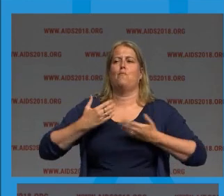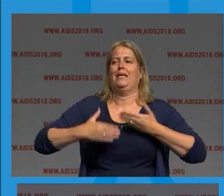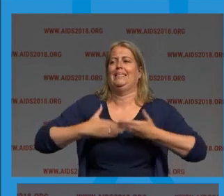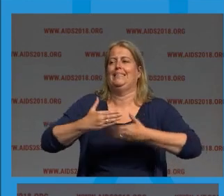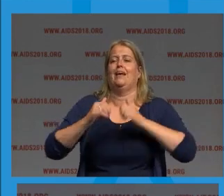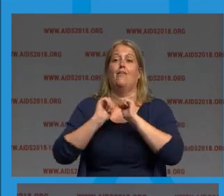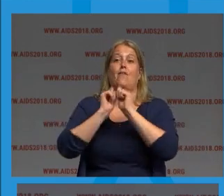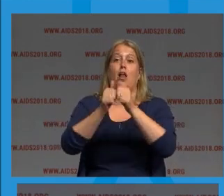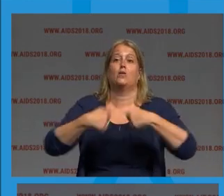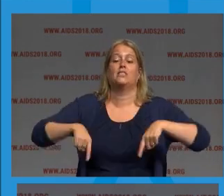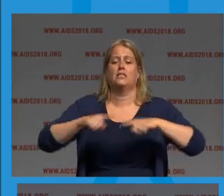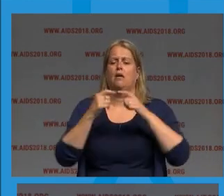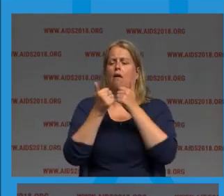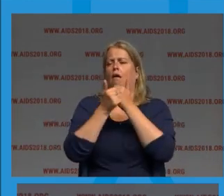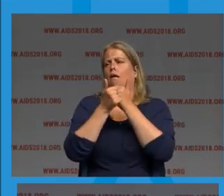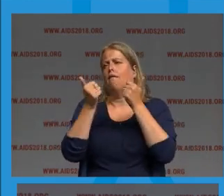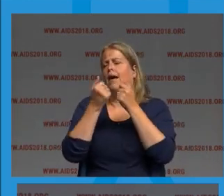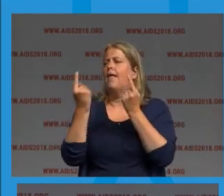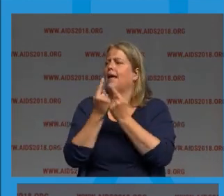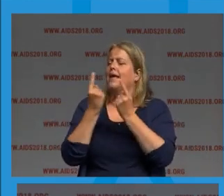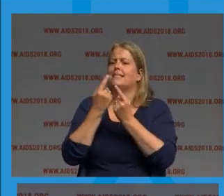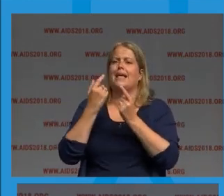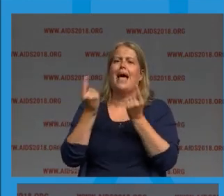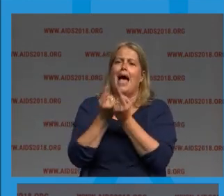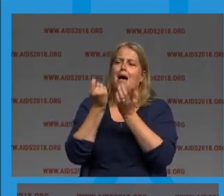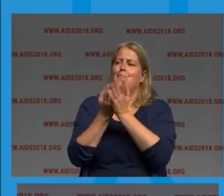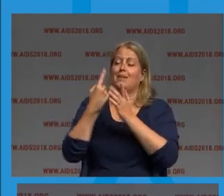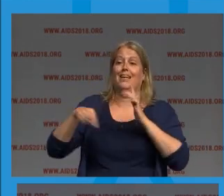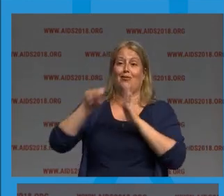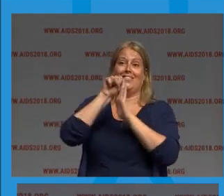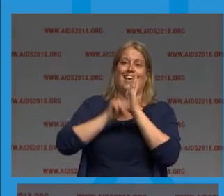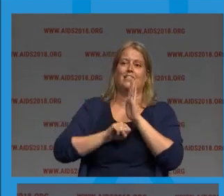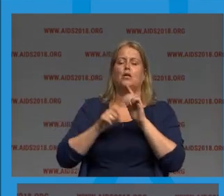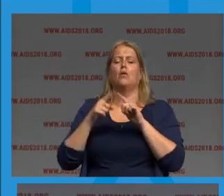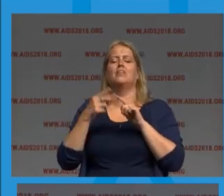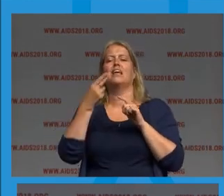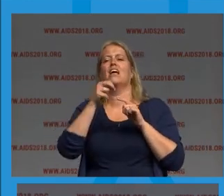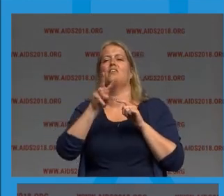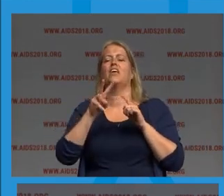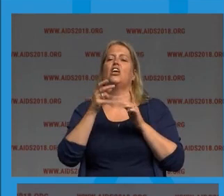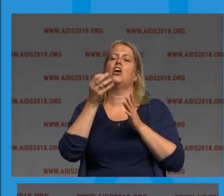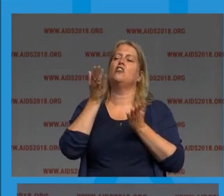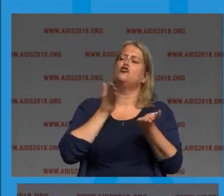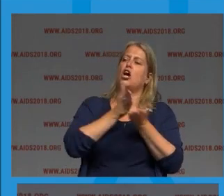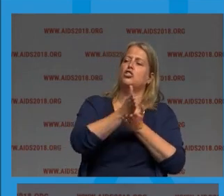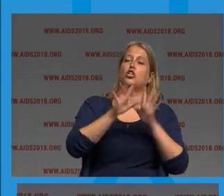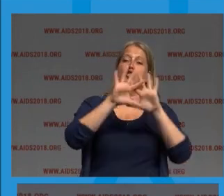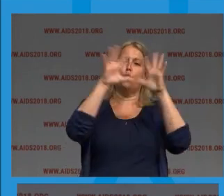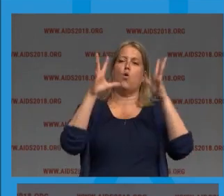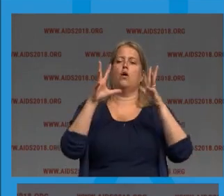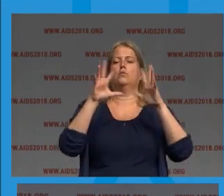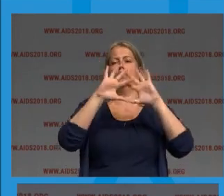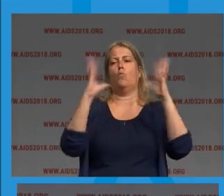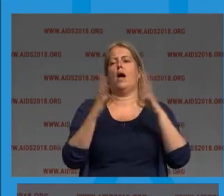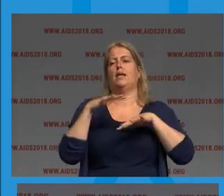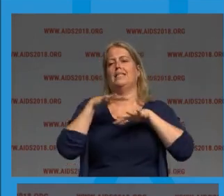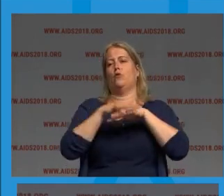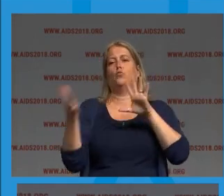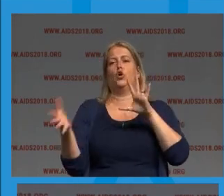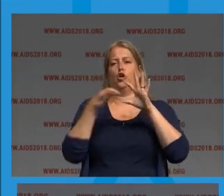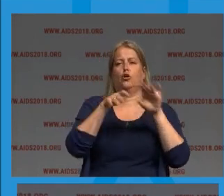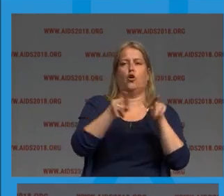there in the state, and we're also connected to the wider HIV Justice Worldwide Network. And I encourage you to